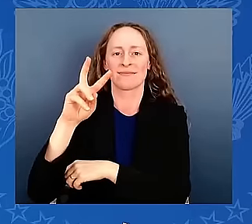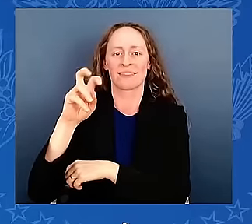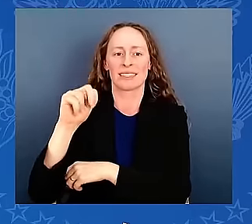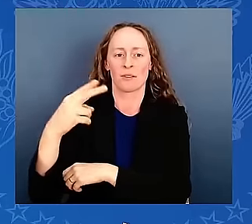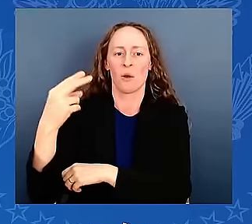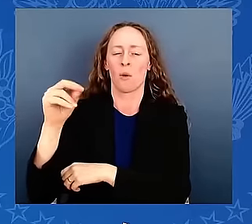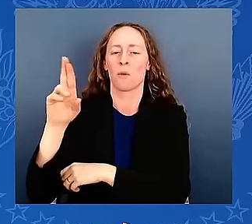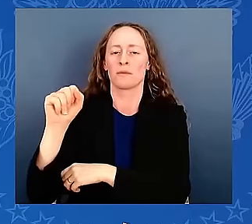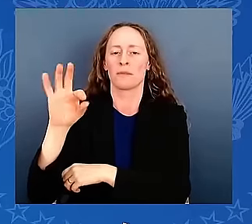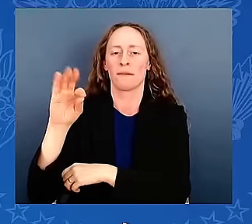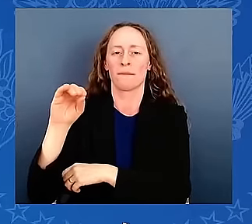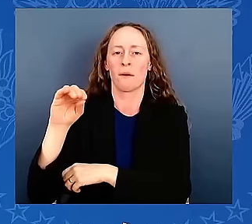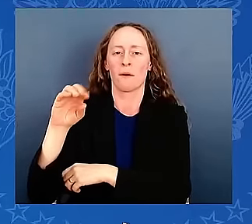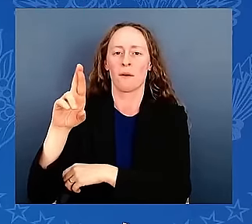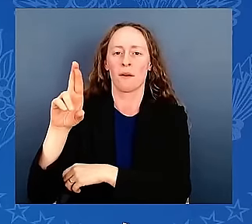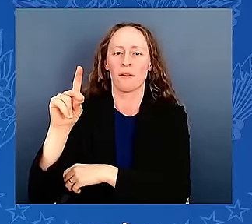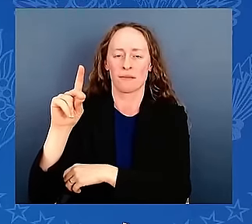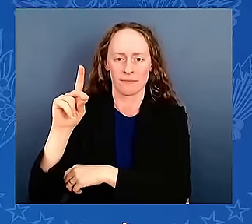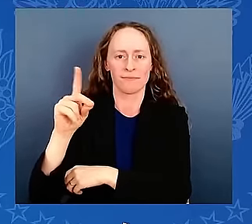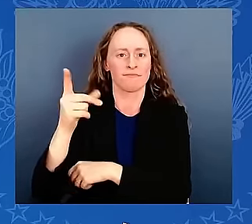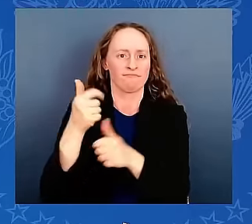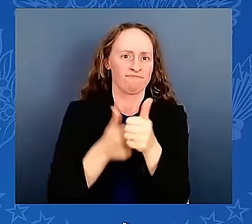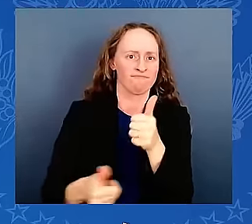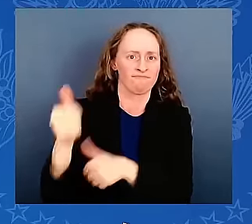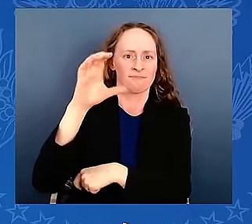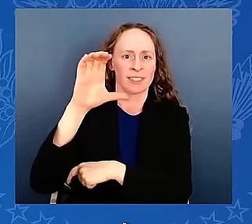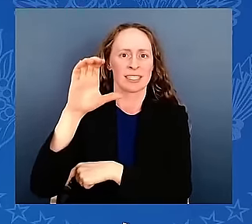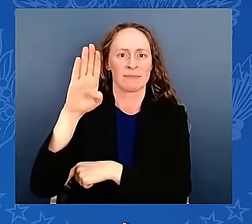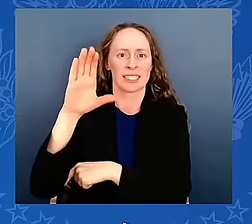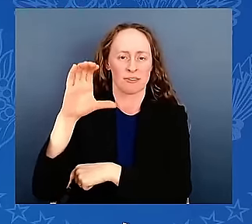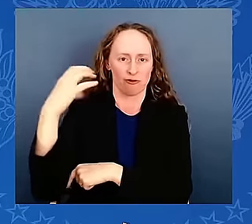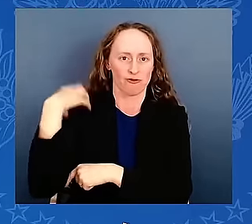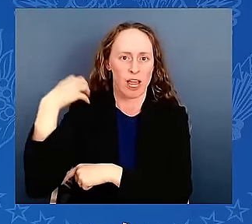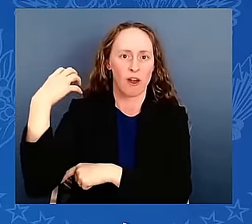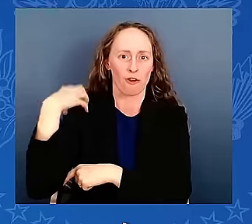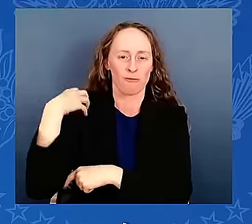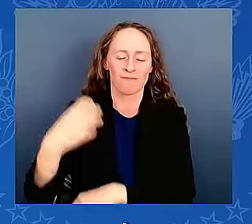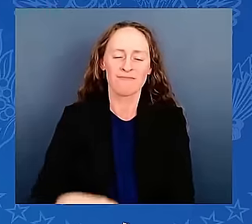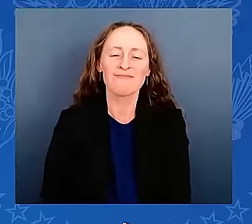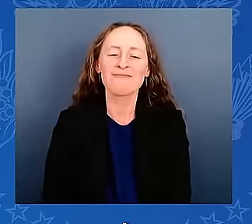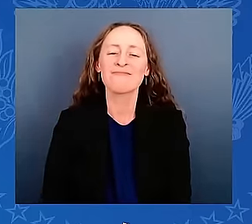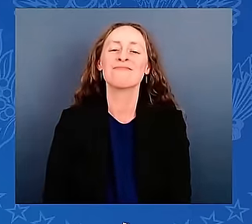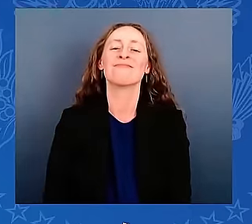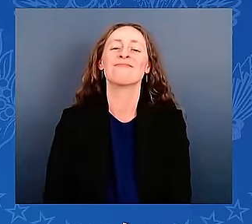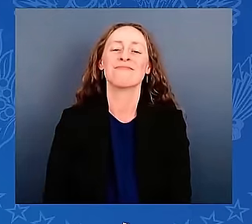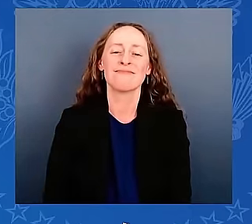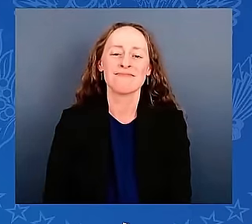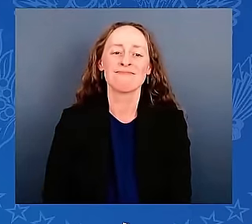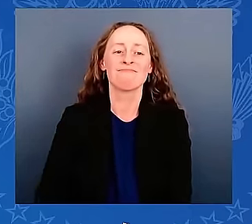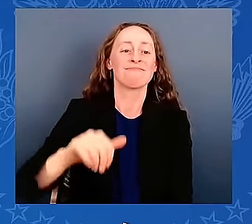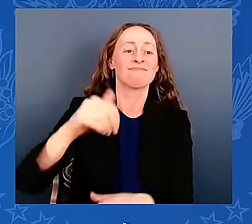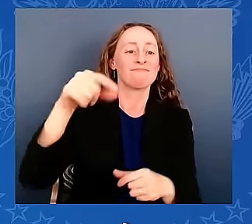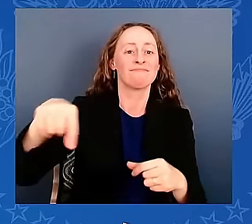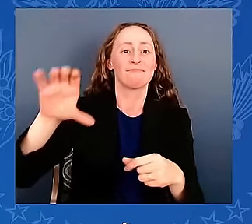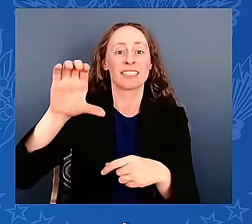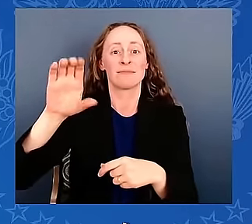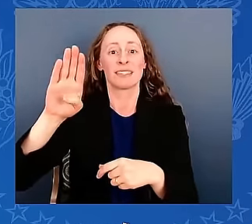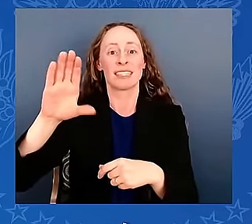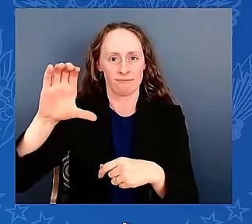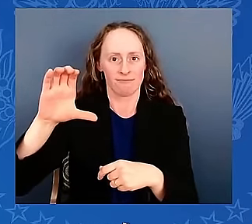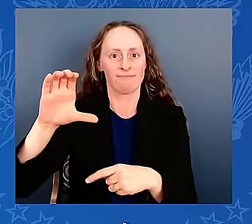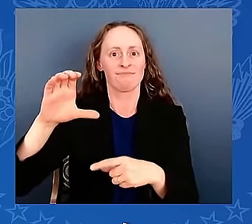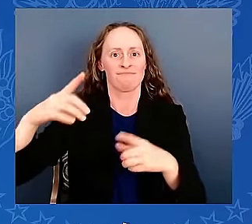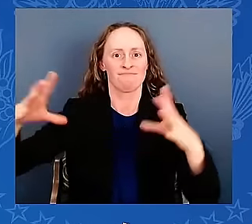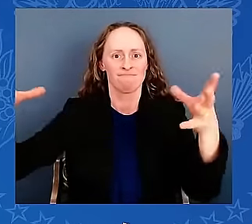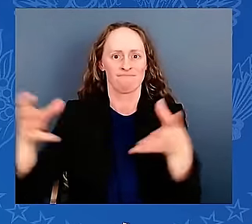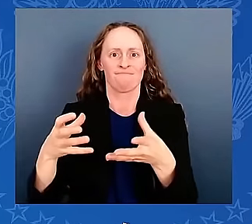As so many members of the CBC members defending freedom, like Benny Thompson of Mississippi, chair of January 6th